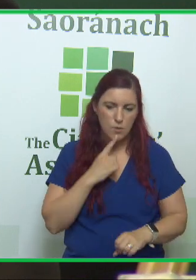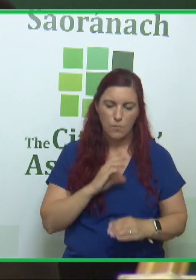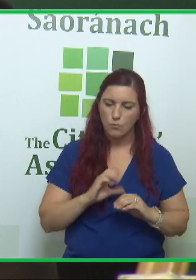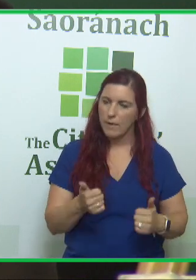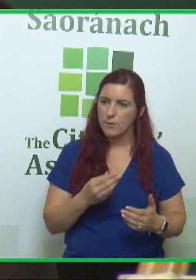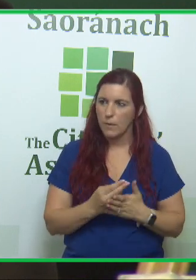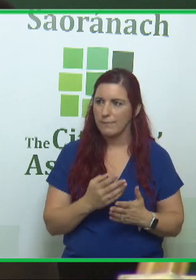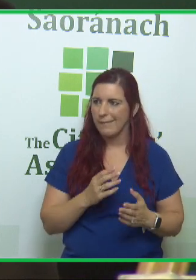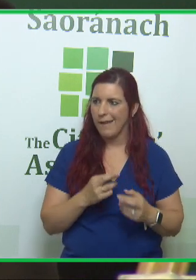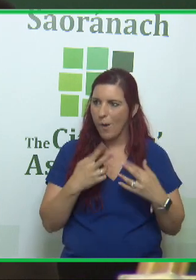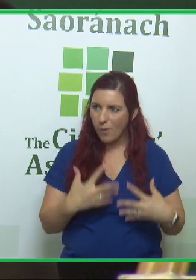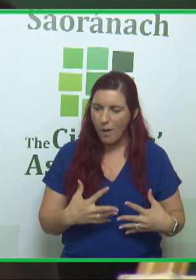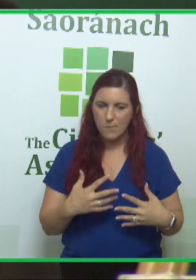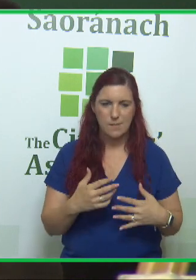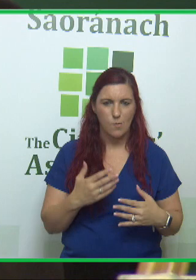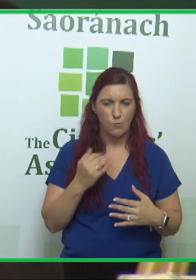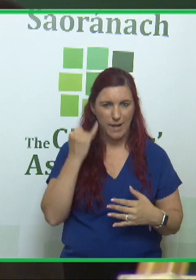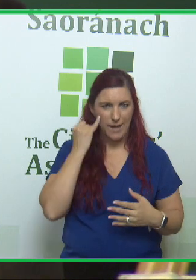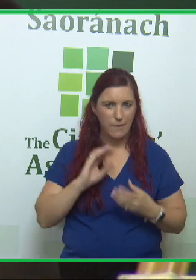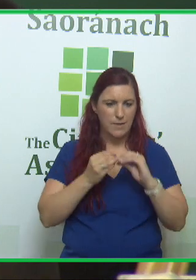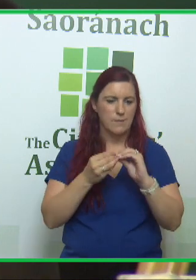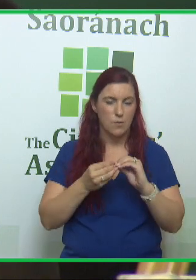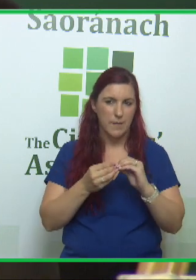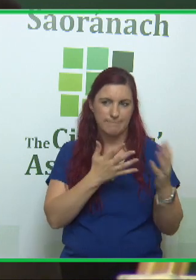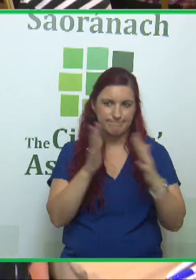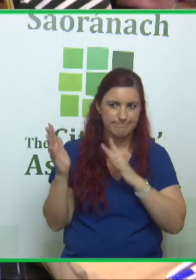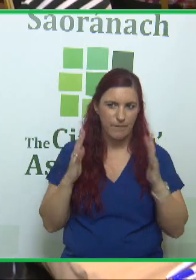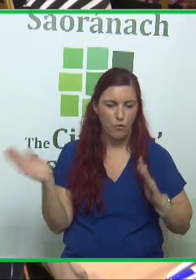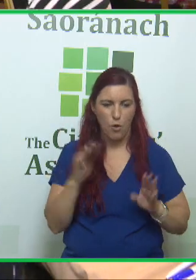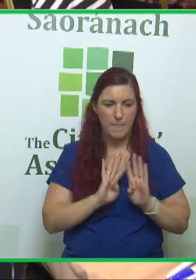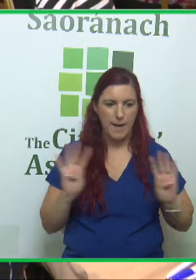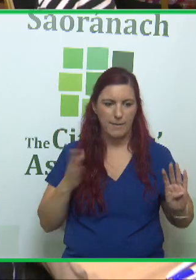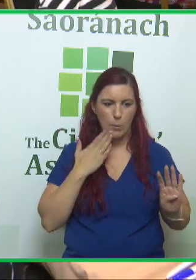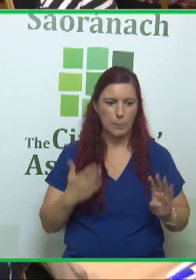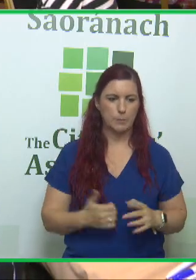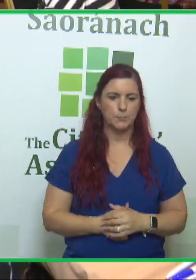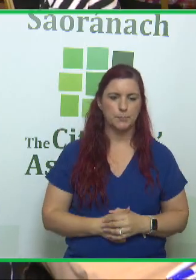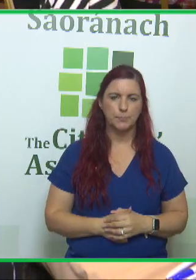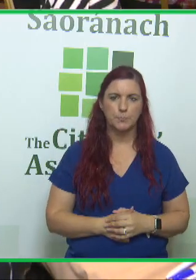some innovative thinking about what we might do in the future. So please show you a round of applause for the panellists. Thank you very much.